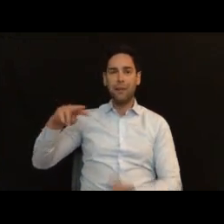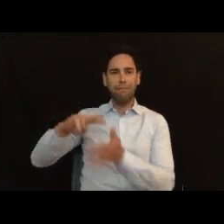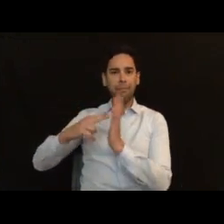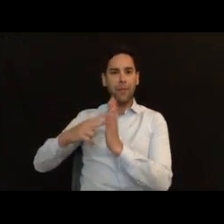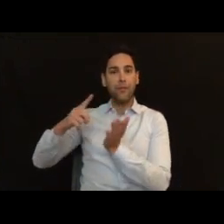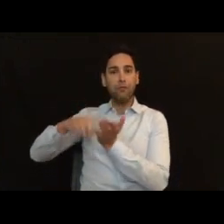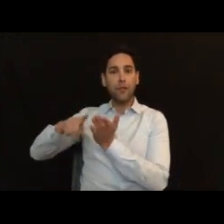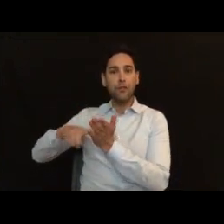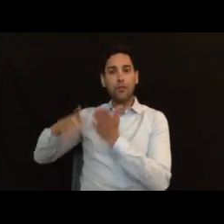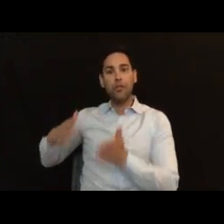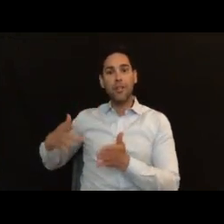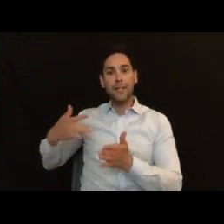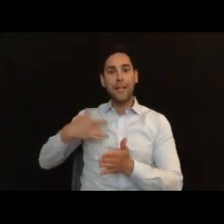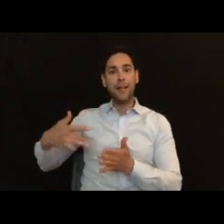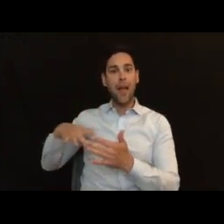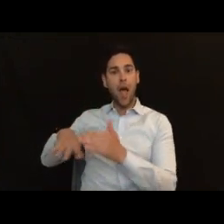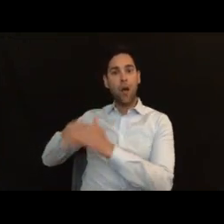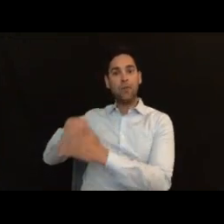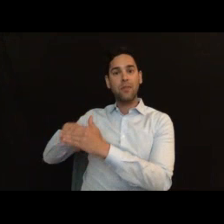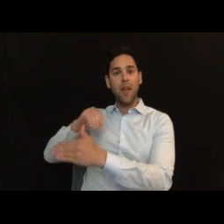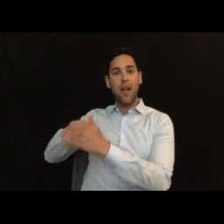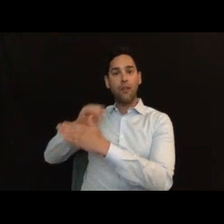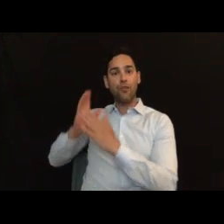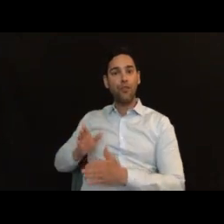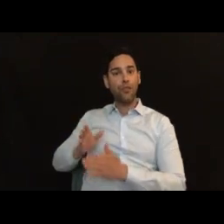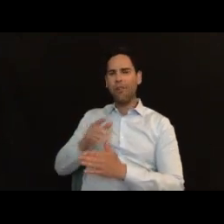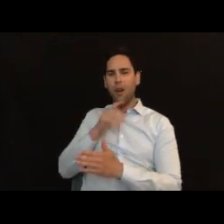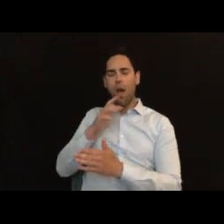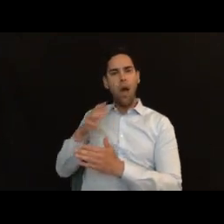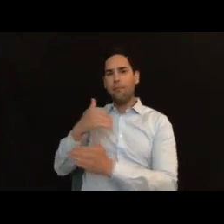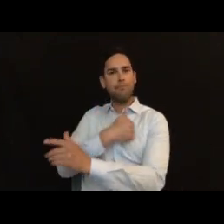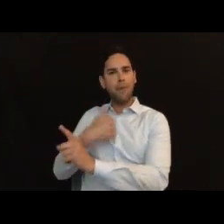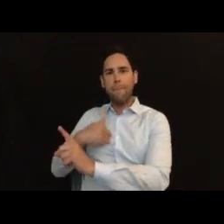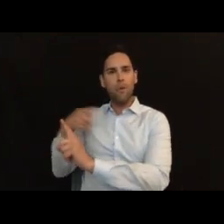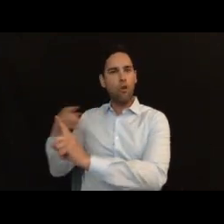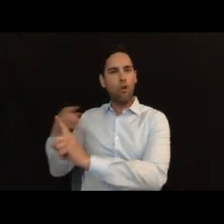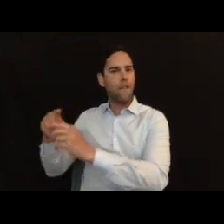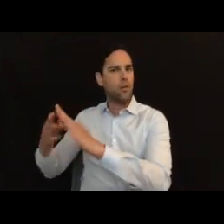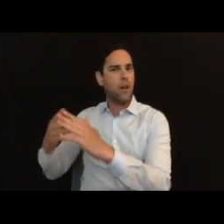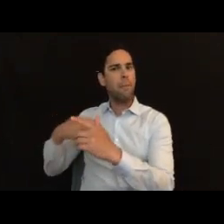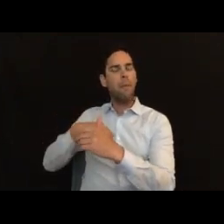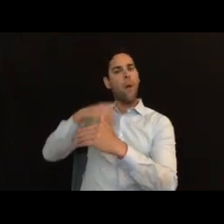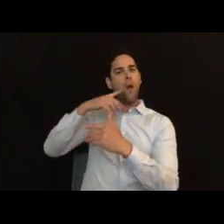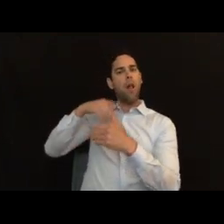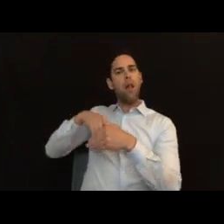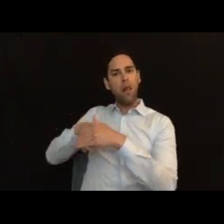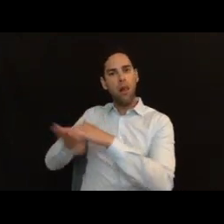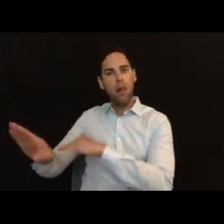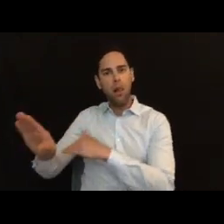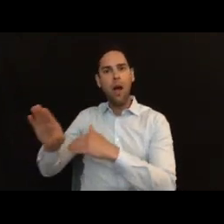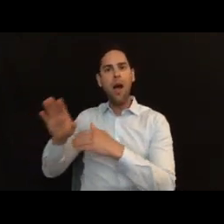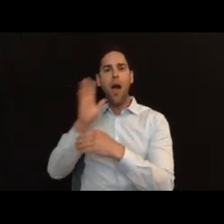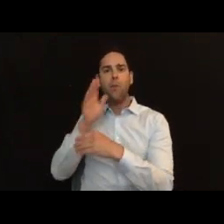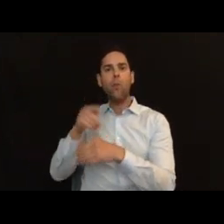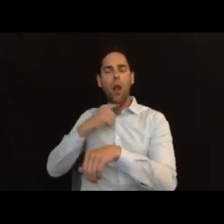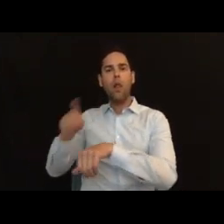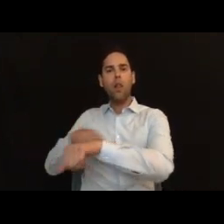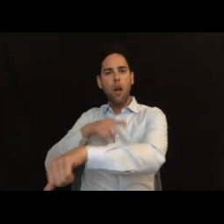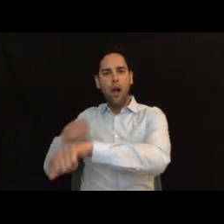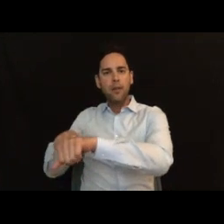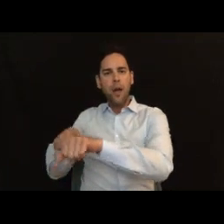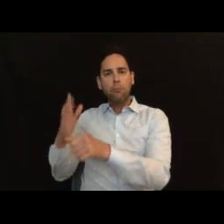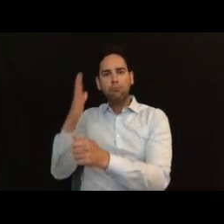of the community, and the researcher spends a length of time with that community in order to become familiar with the way that community